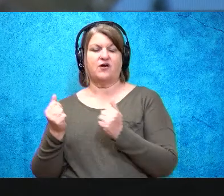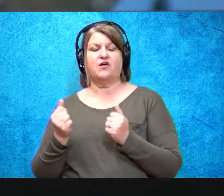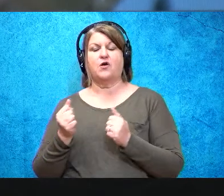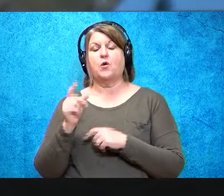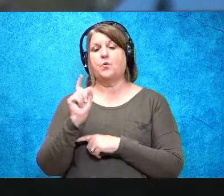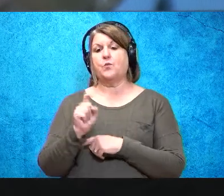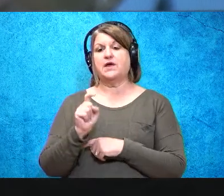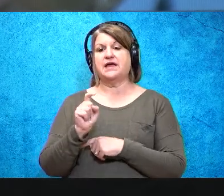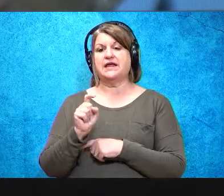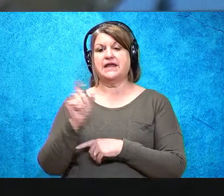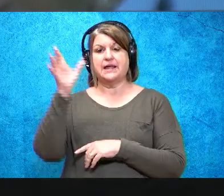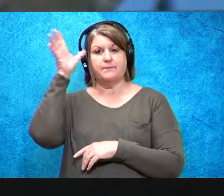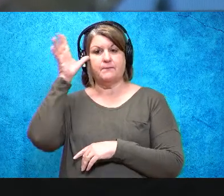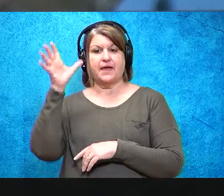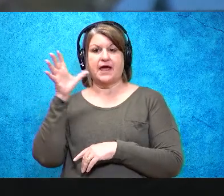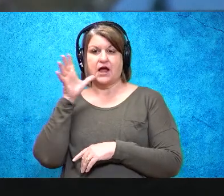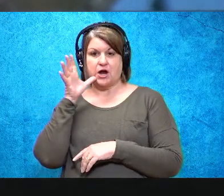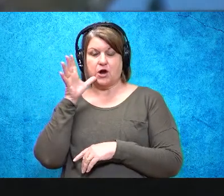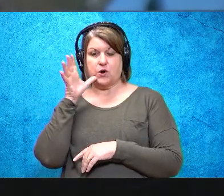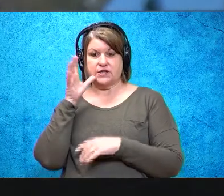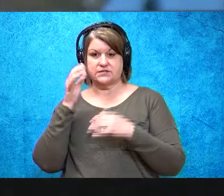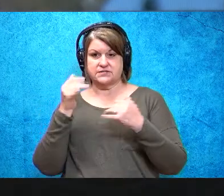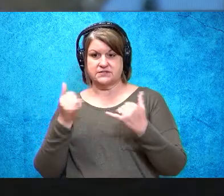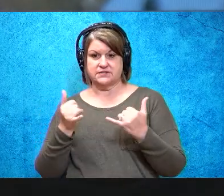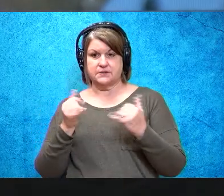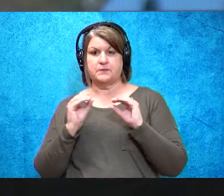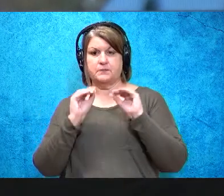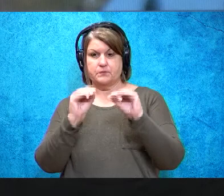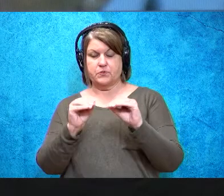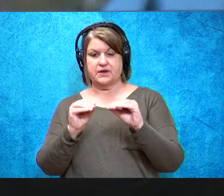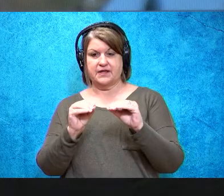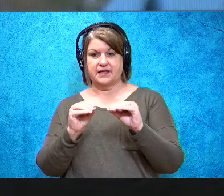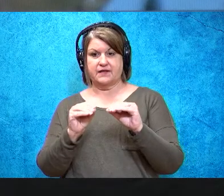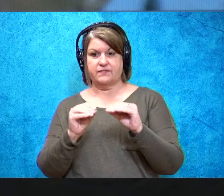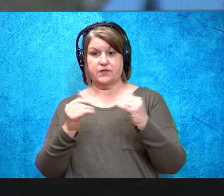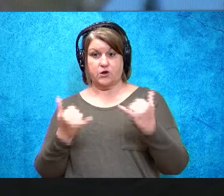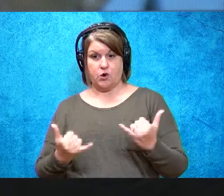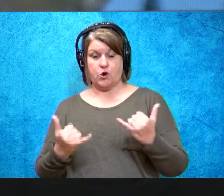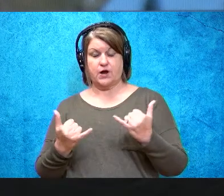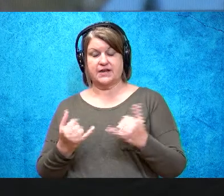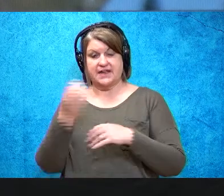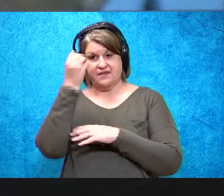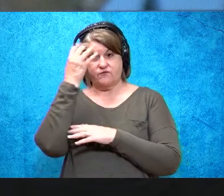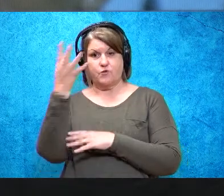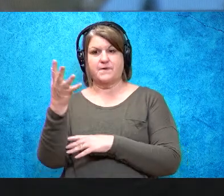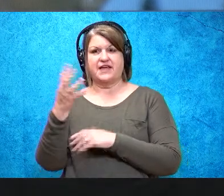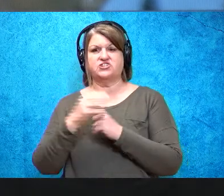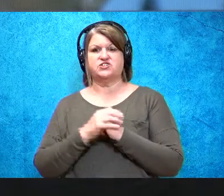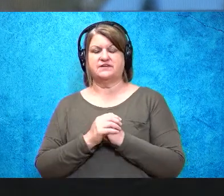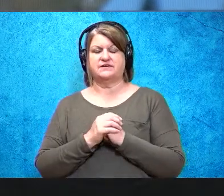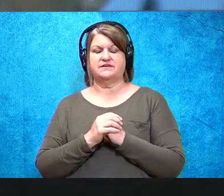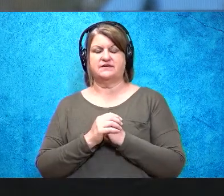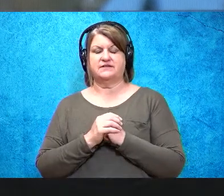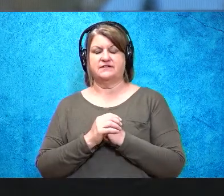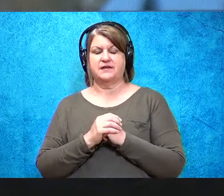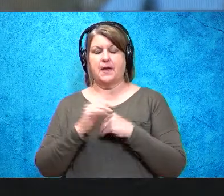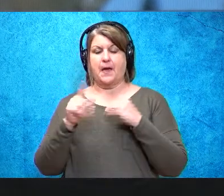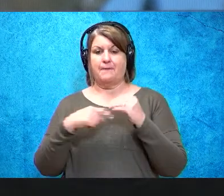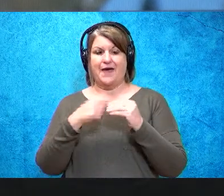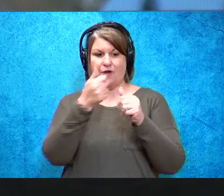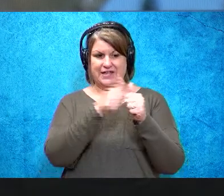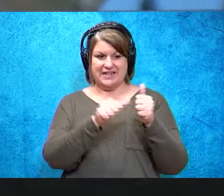to update their information, and we also need information updated about each